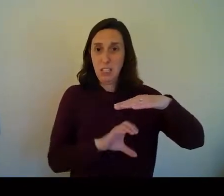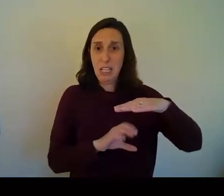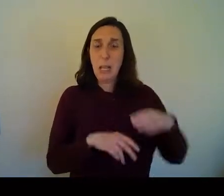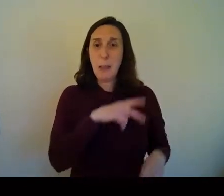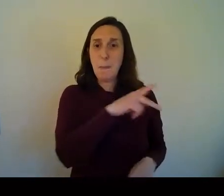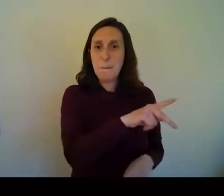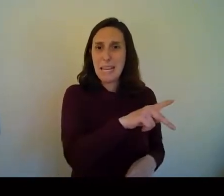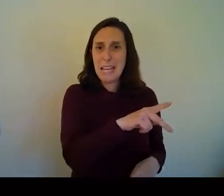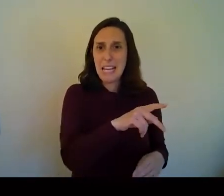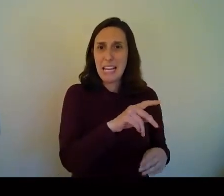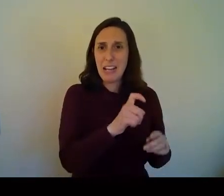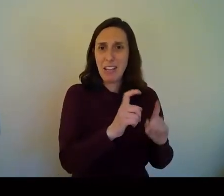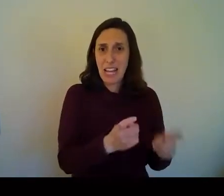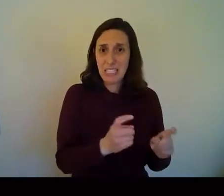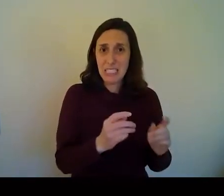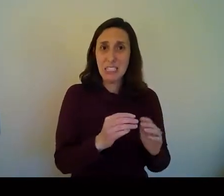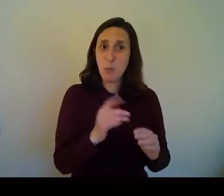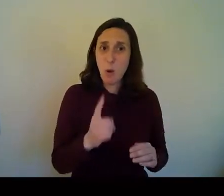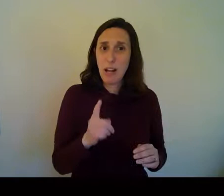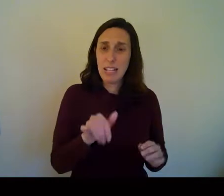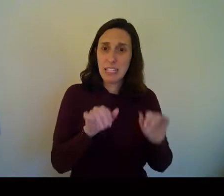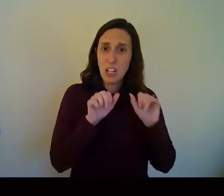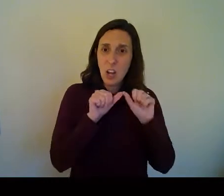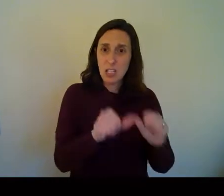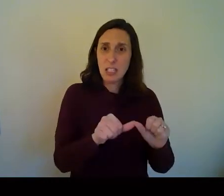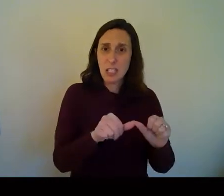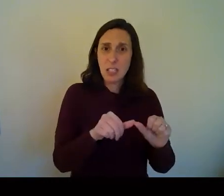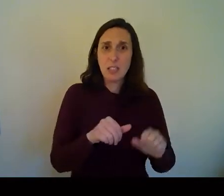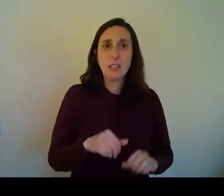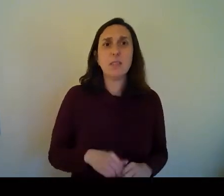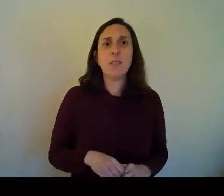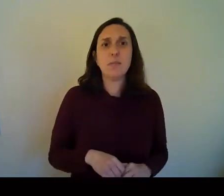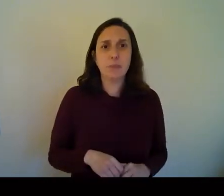is 1, which is a constant polynomial.